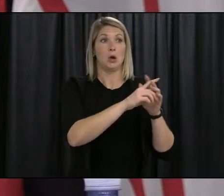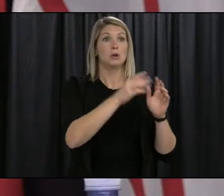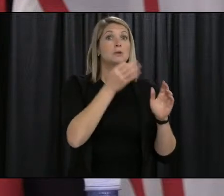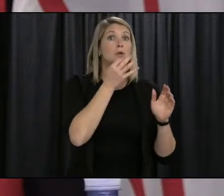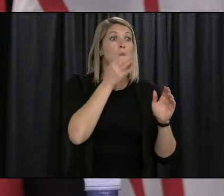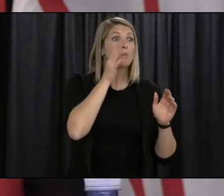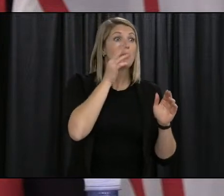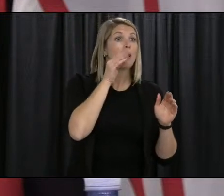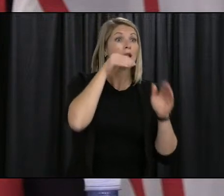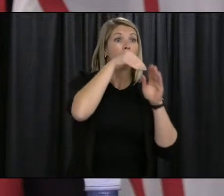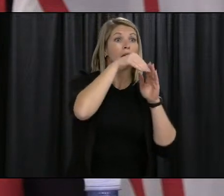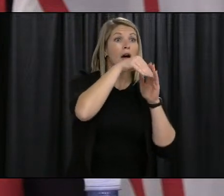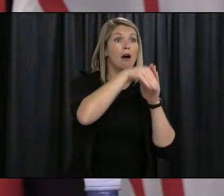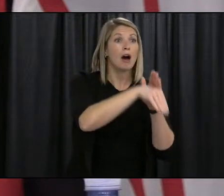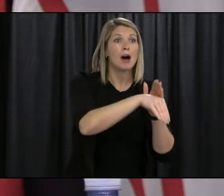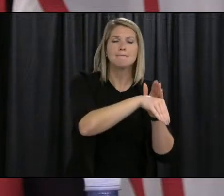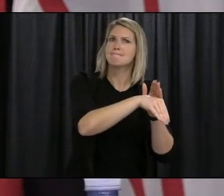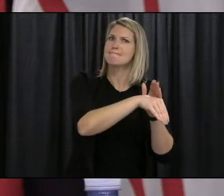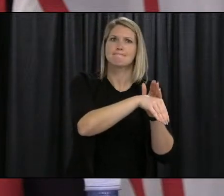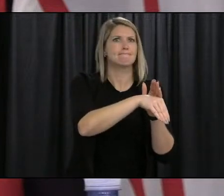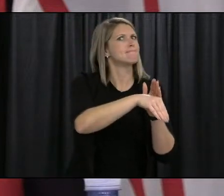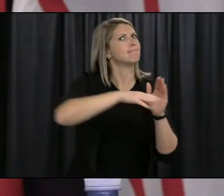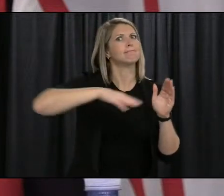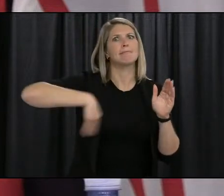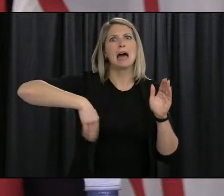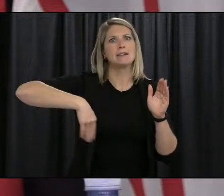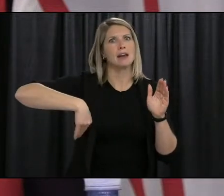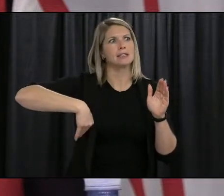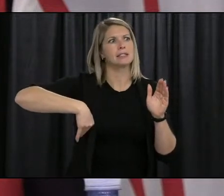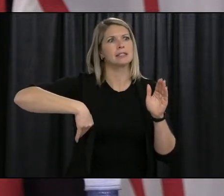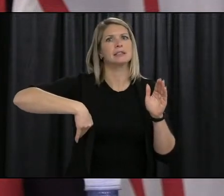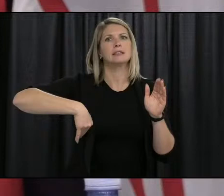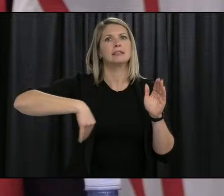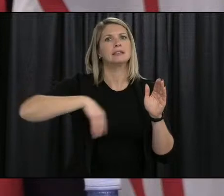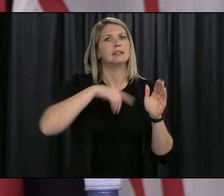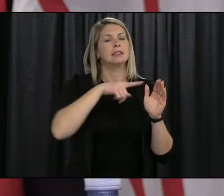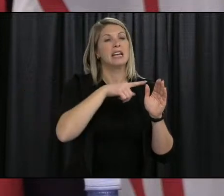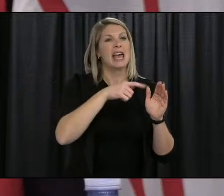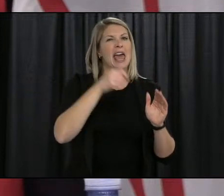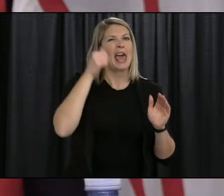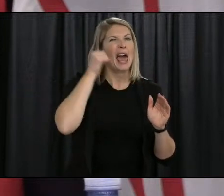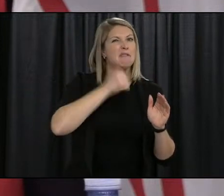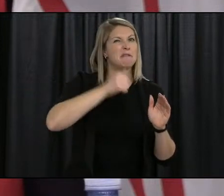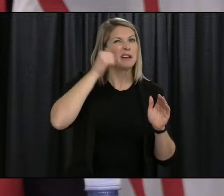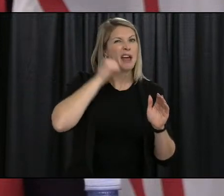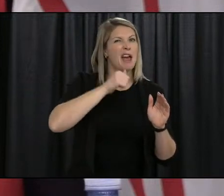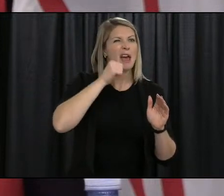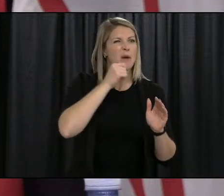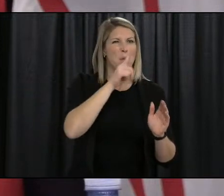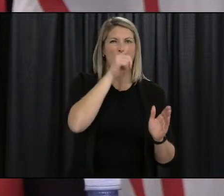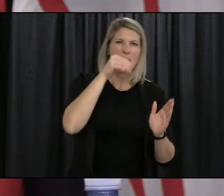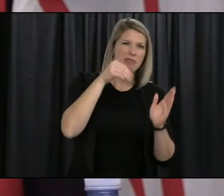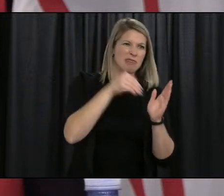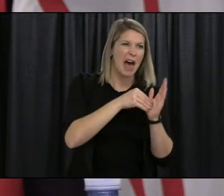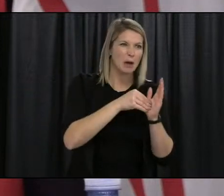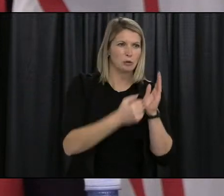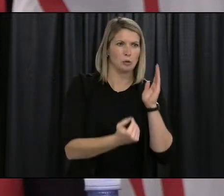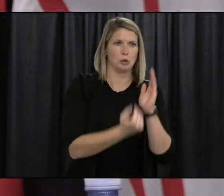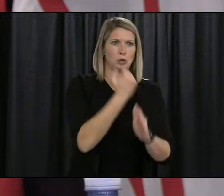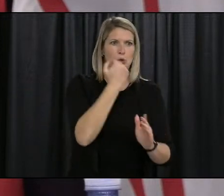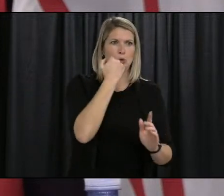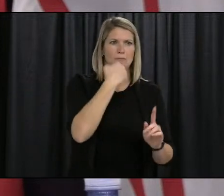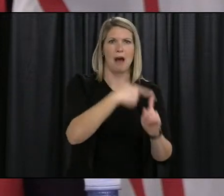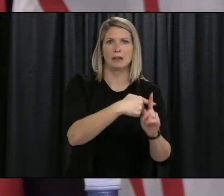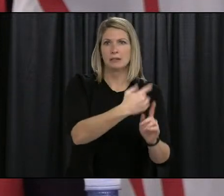with now their new normal currently is 1,000 new cases per day. We have had